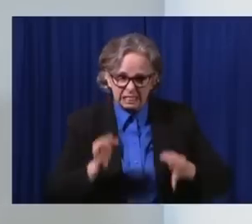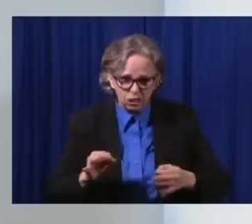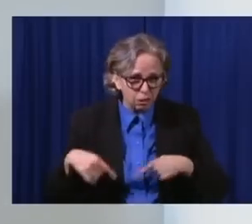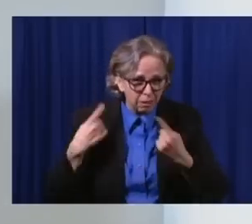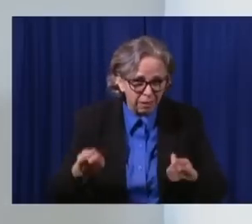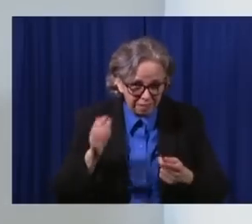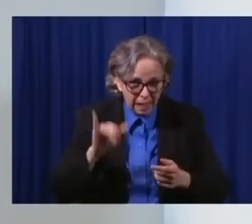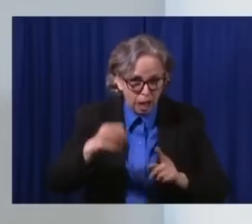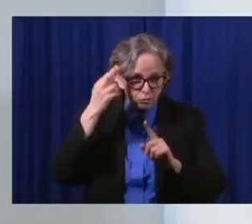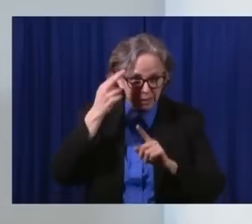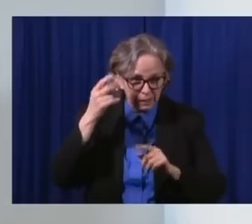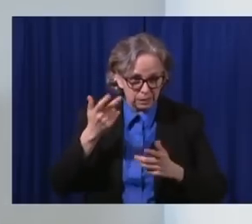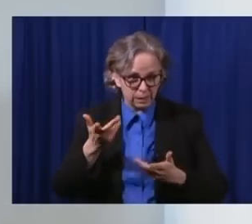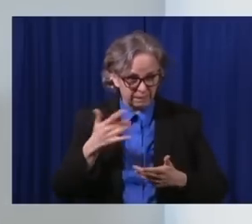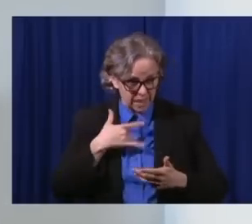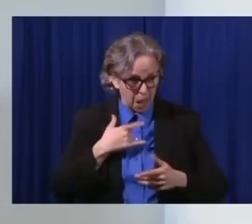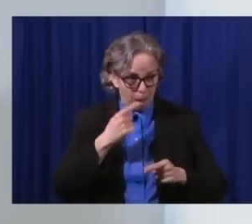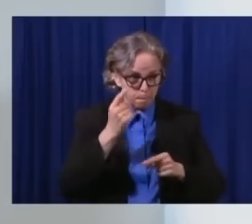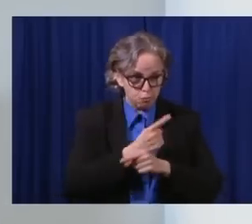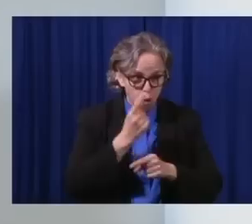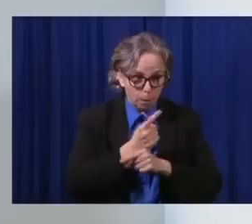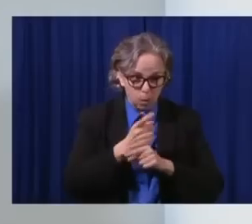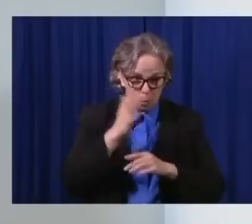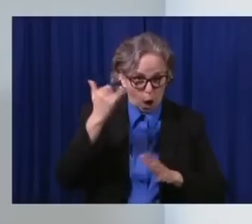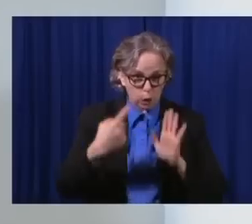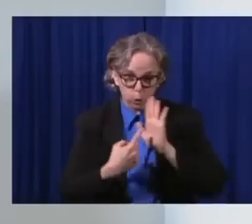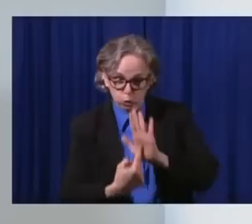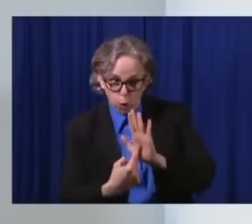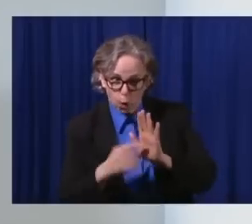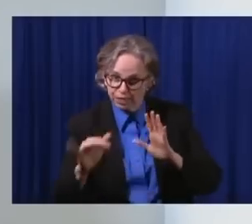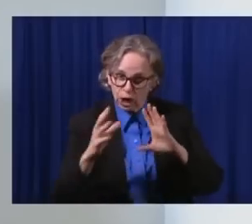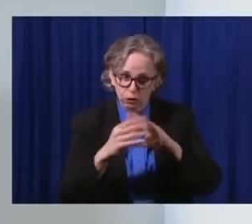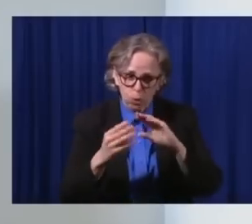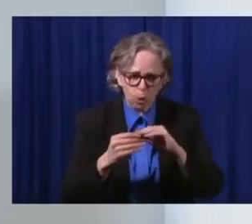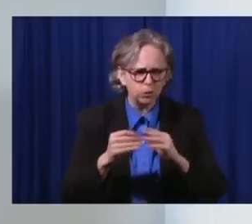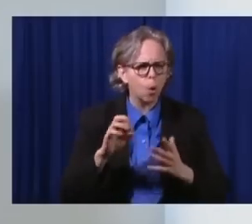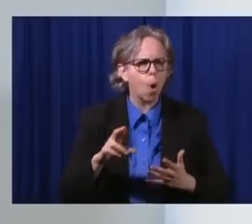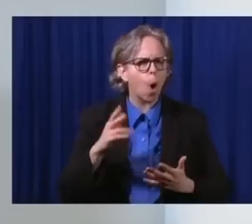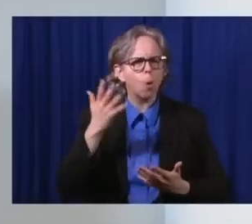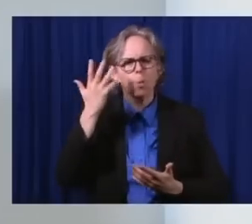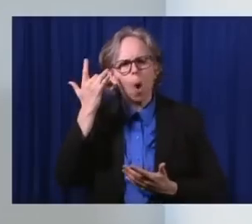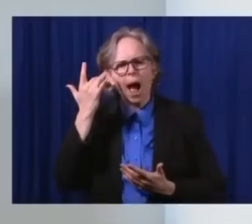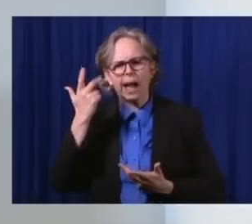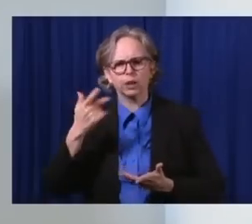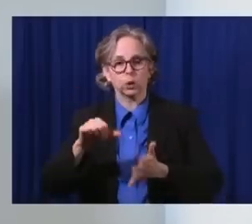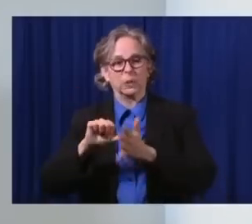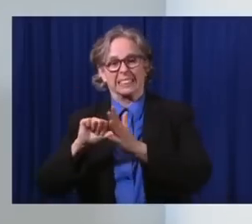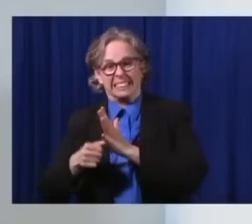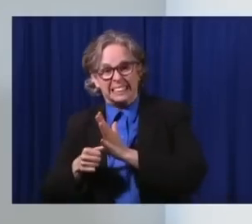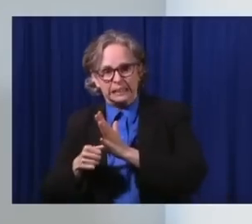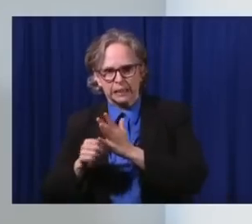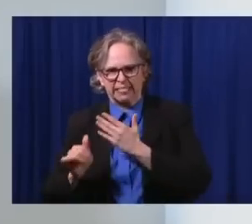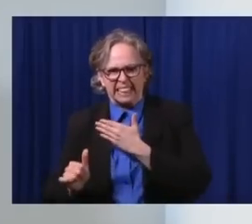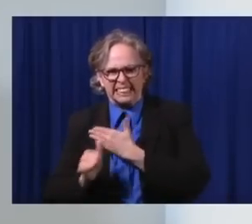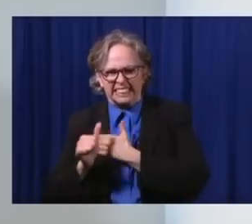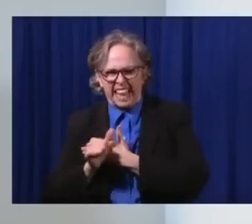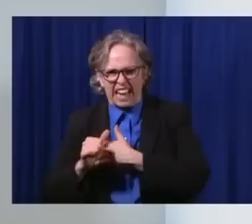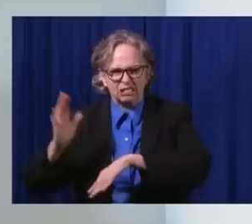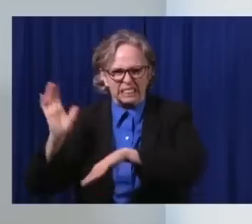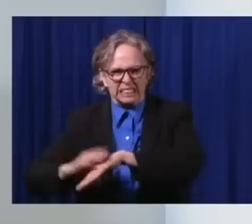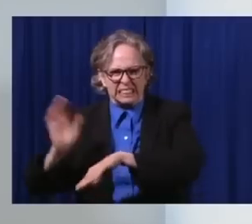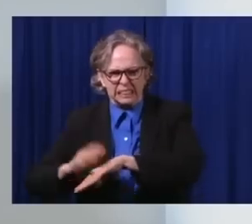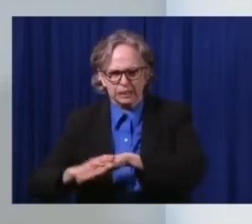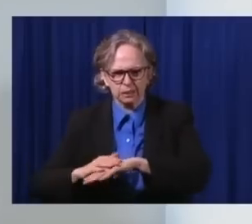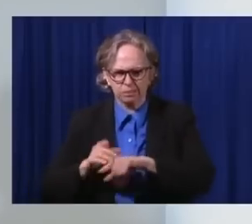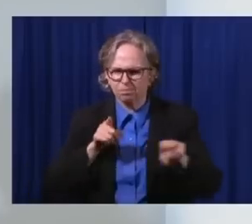made the right way, or simply to tell us that the virus is dangerous as it can be, or any other information that you're